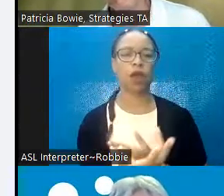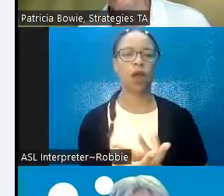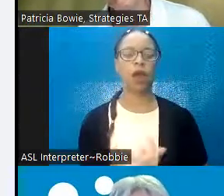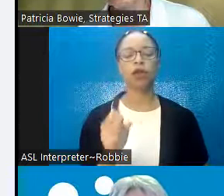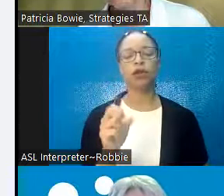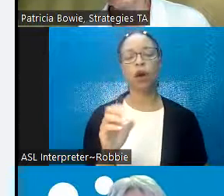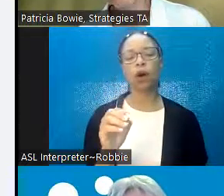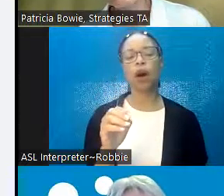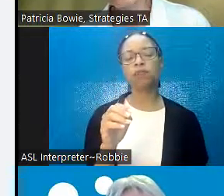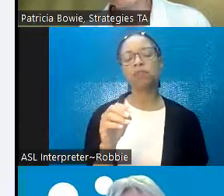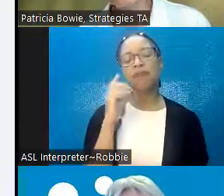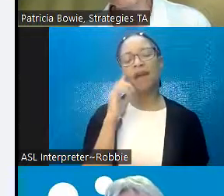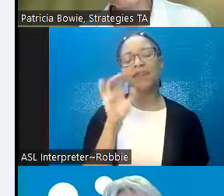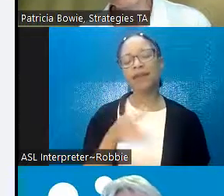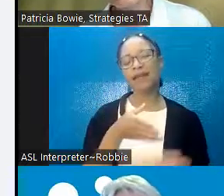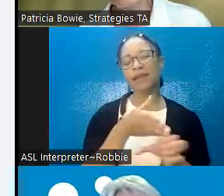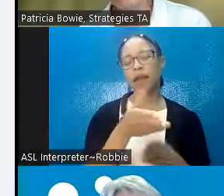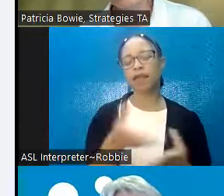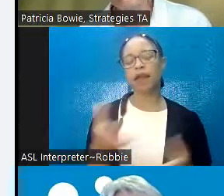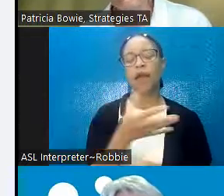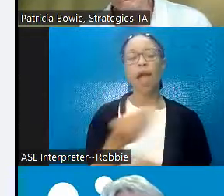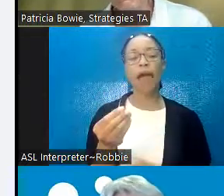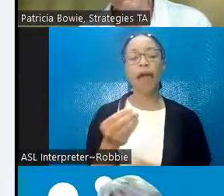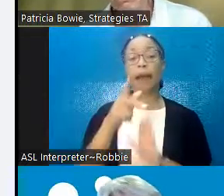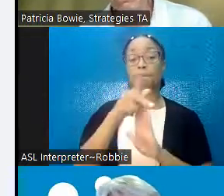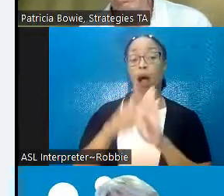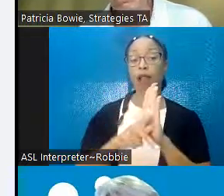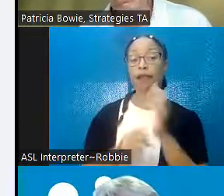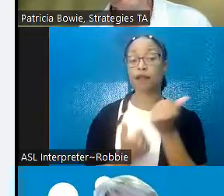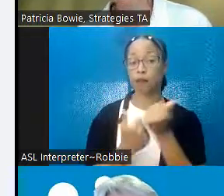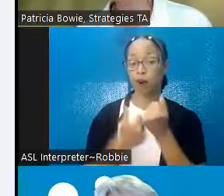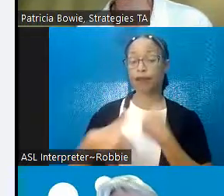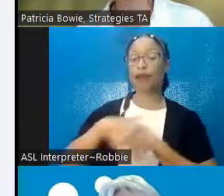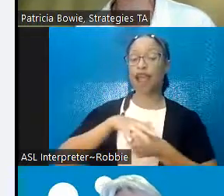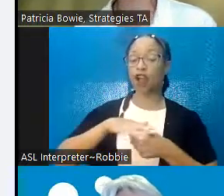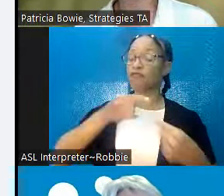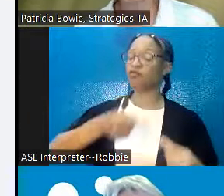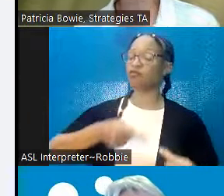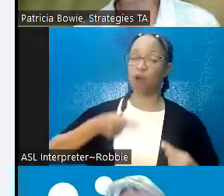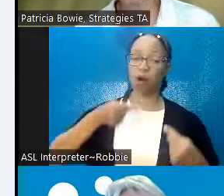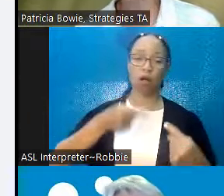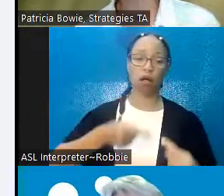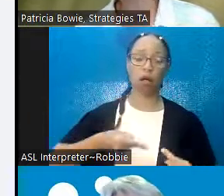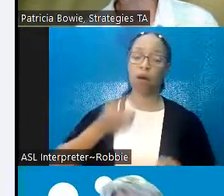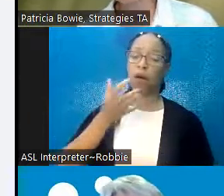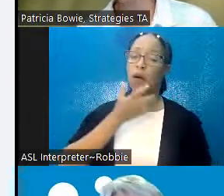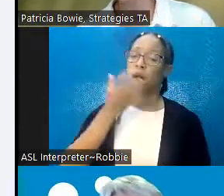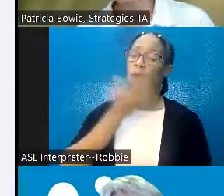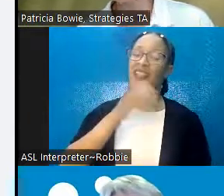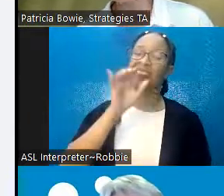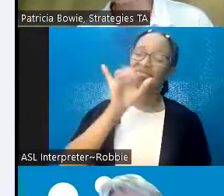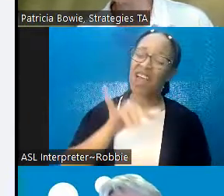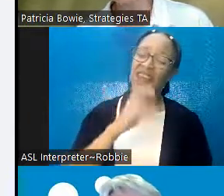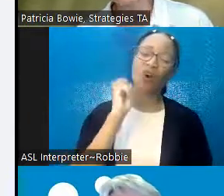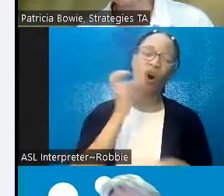So I think that's one of the main things. And I think, policy supports is an area of struggle, because that's a hard one